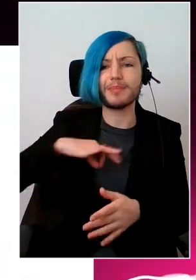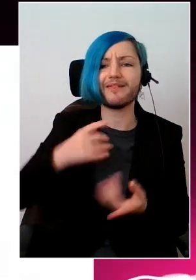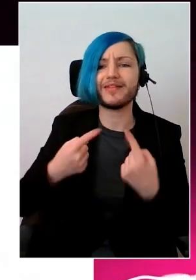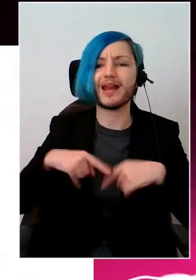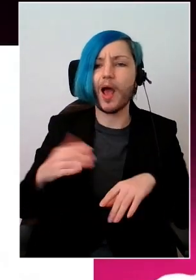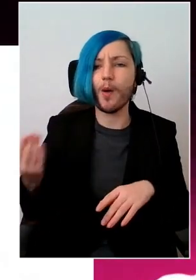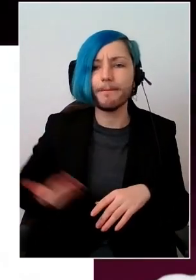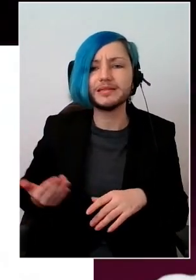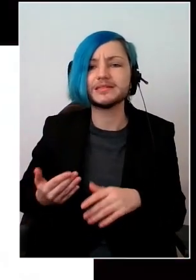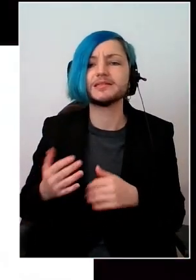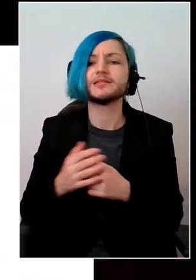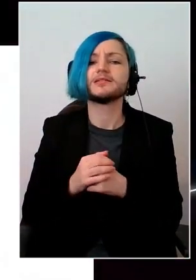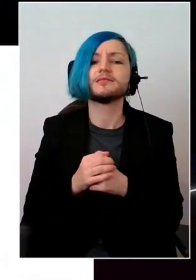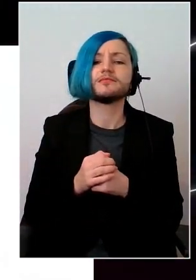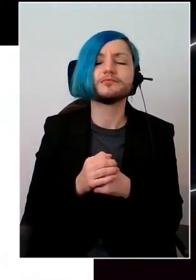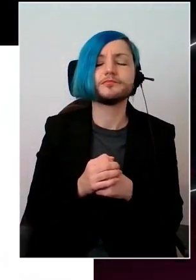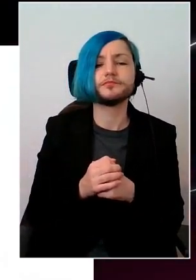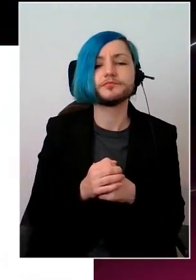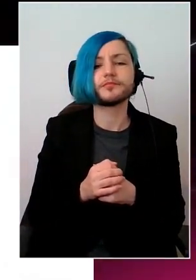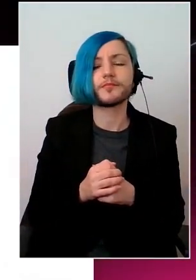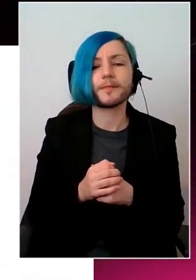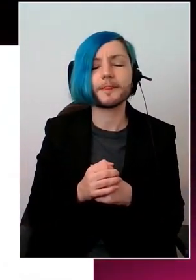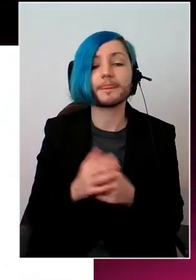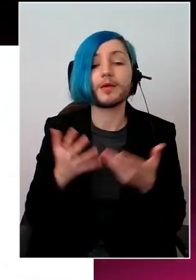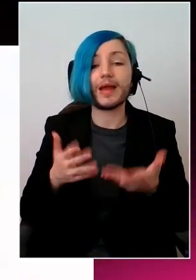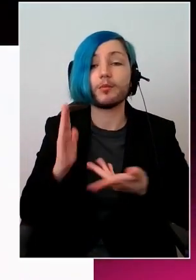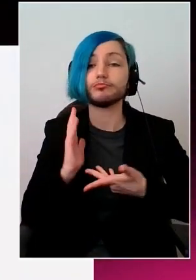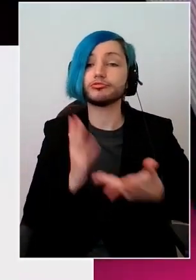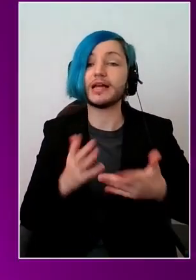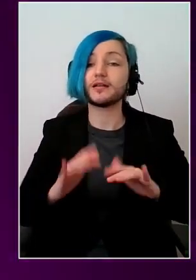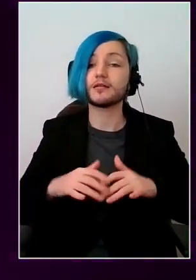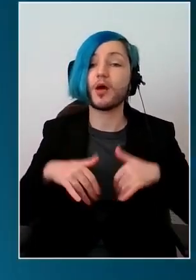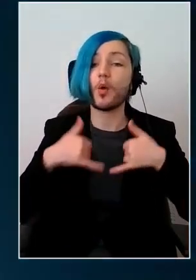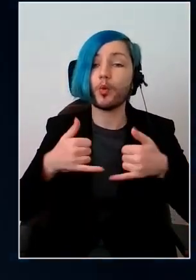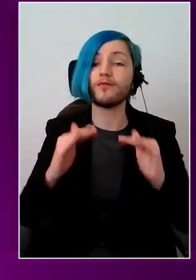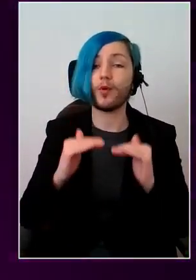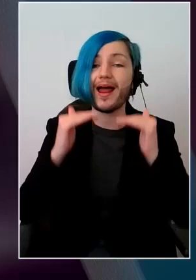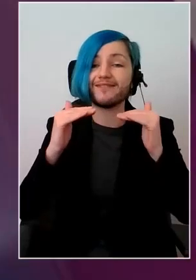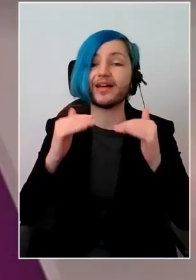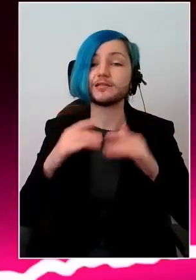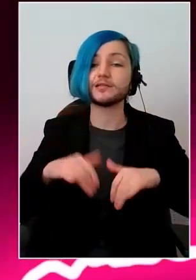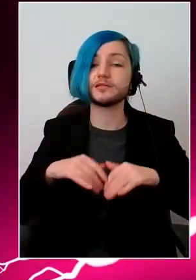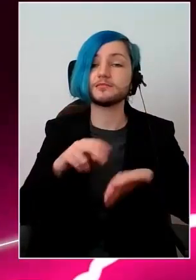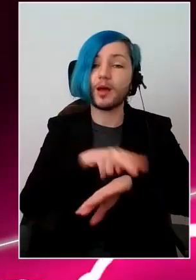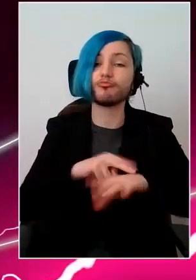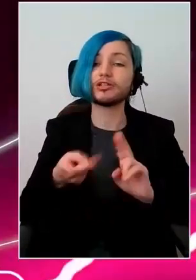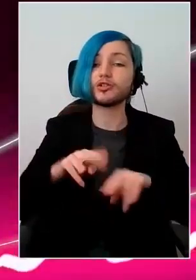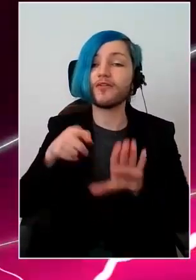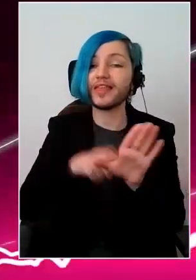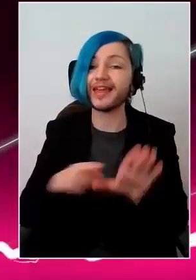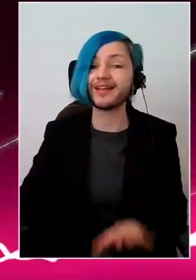the country. We will now present the awards for the Advanced Apprentice of the Year.